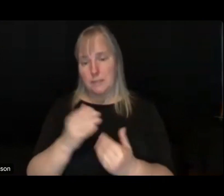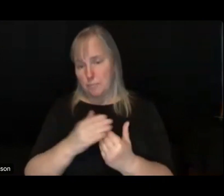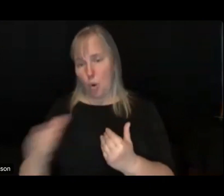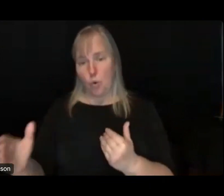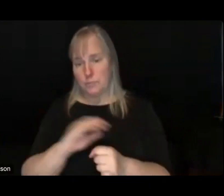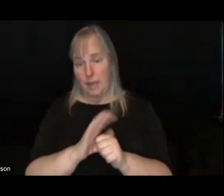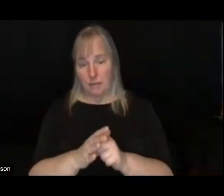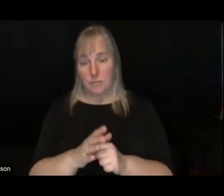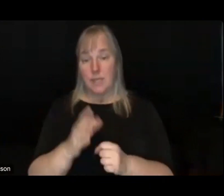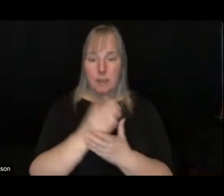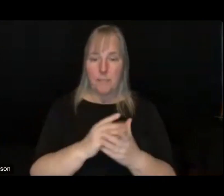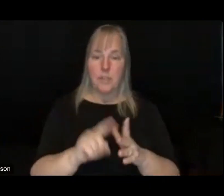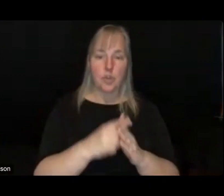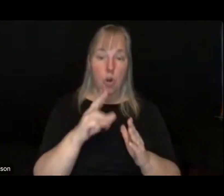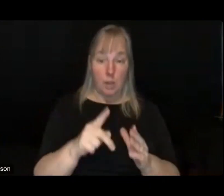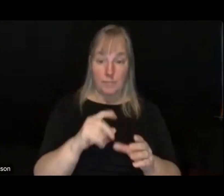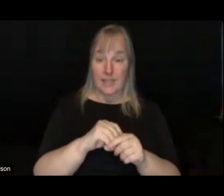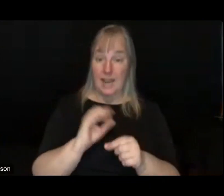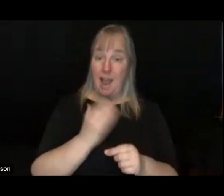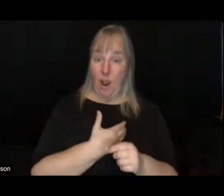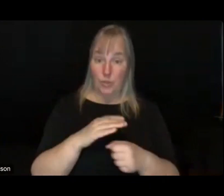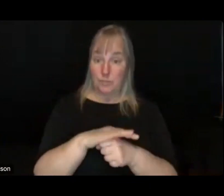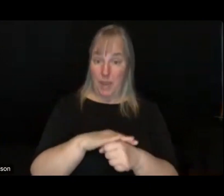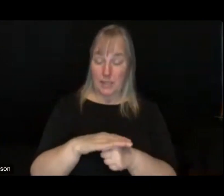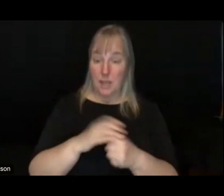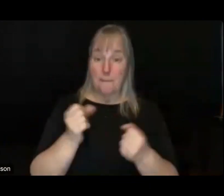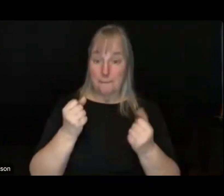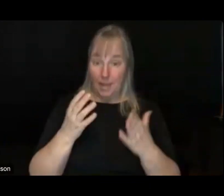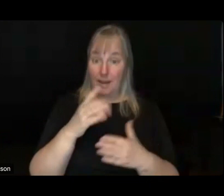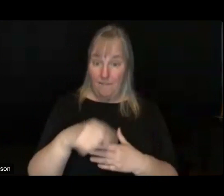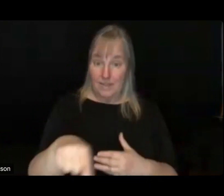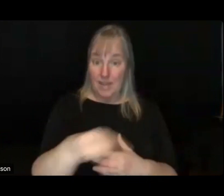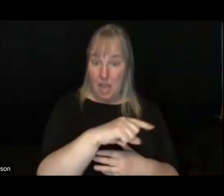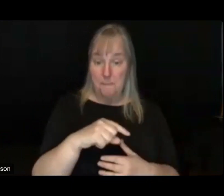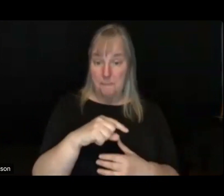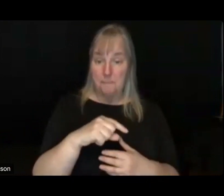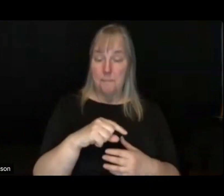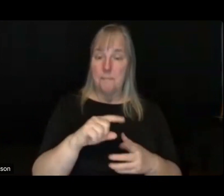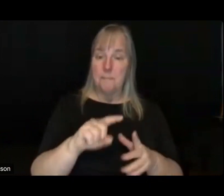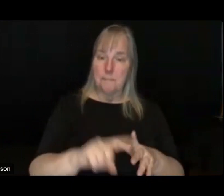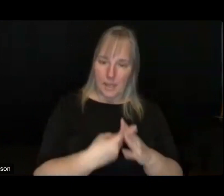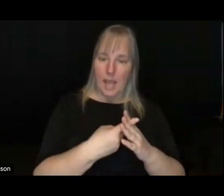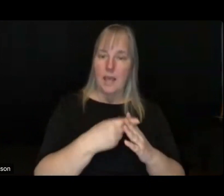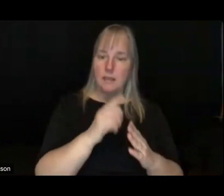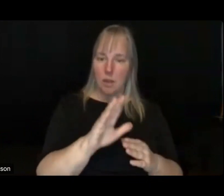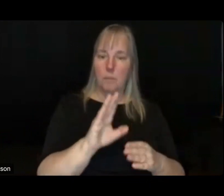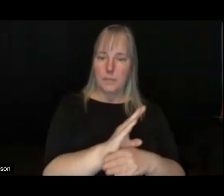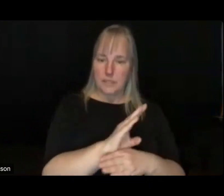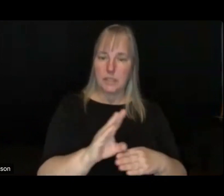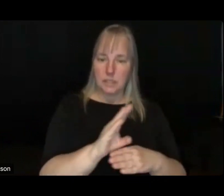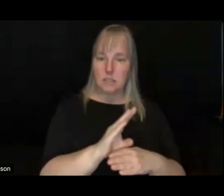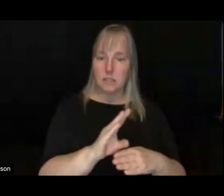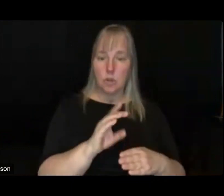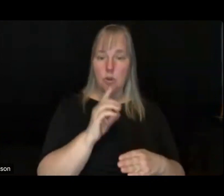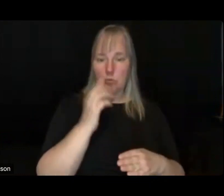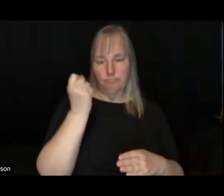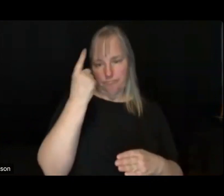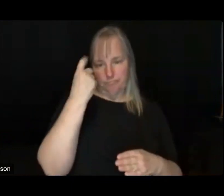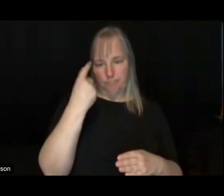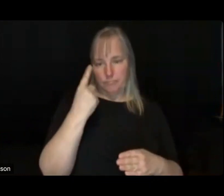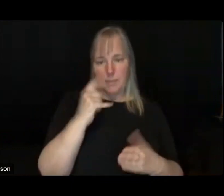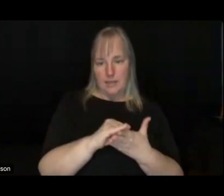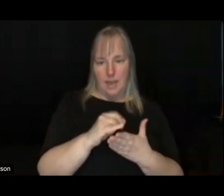startups, for instance, in our space, a lot of them have kind of began their businesses realizing that they're going to have to